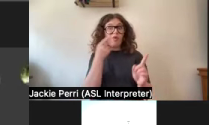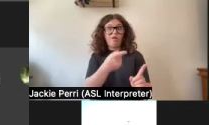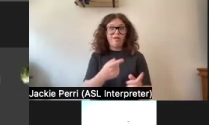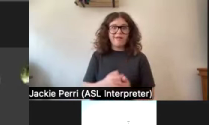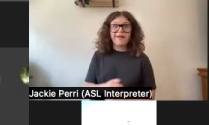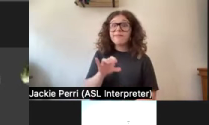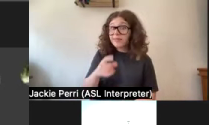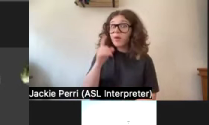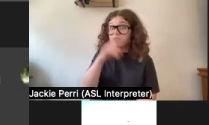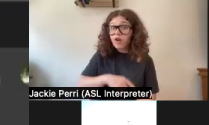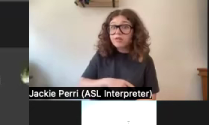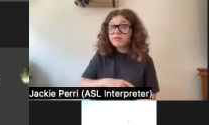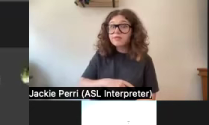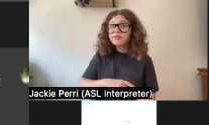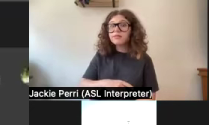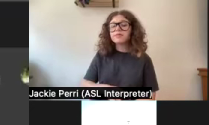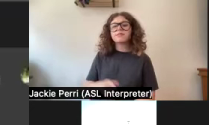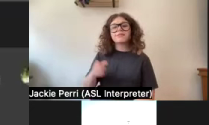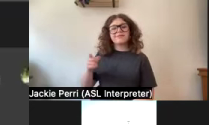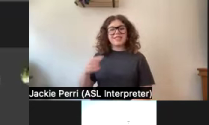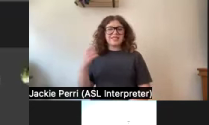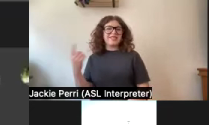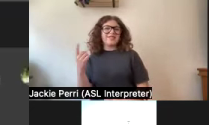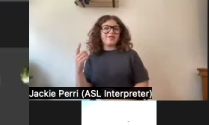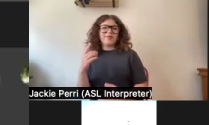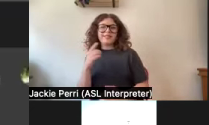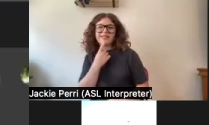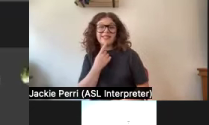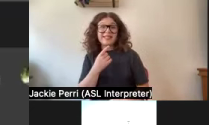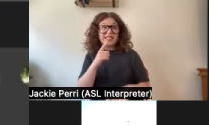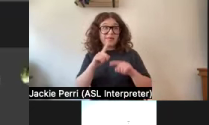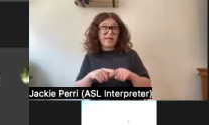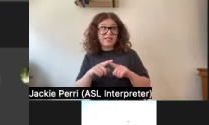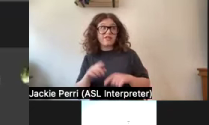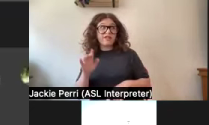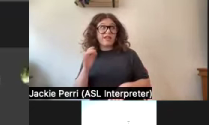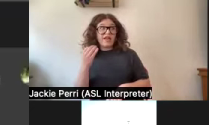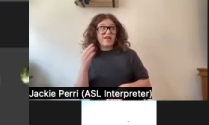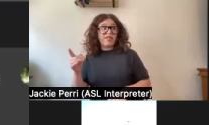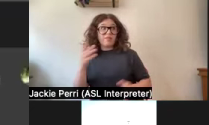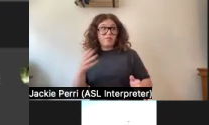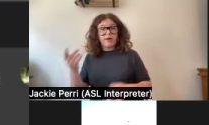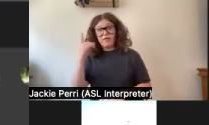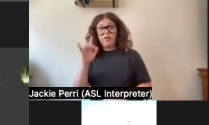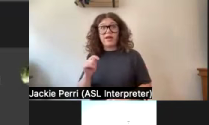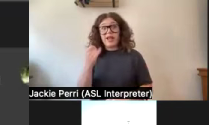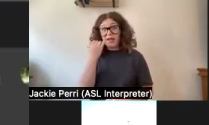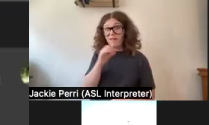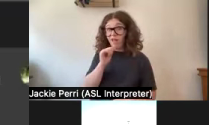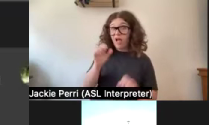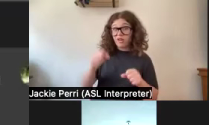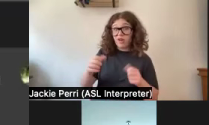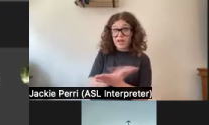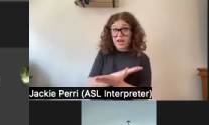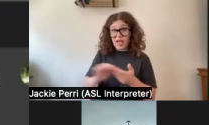yes, Janine says it depends on if they are prepared for it. Otherwise, it could be damaging. So the